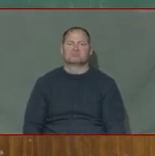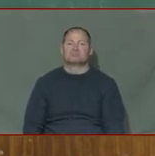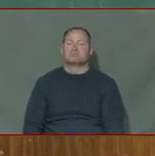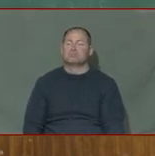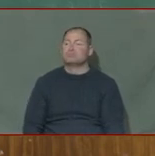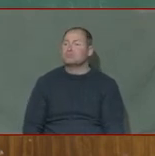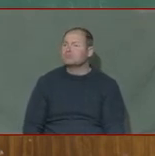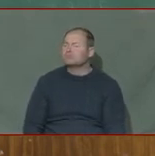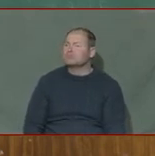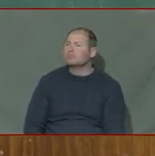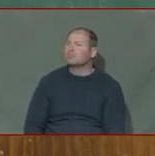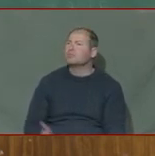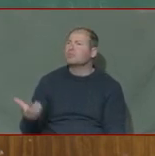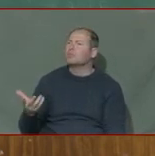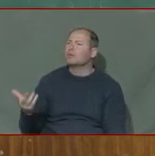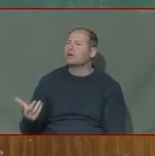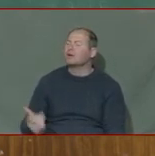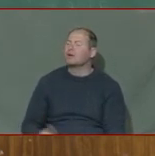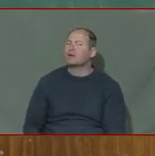Where?